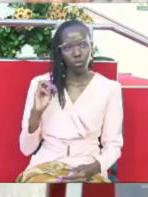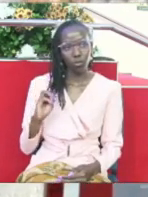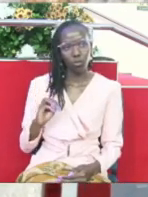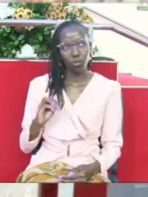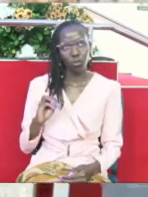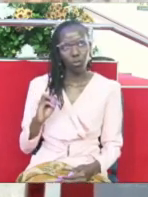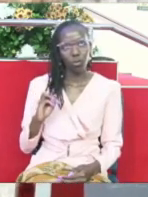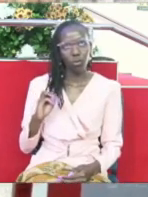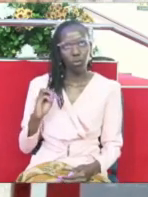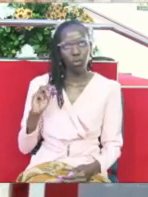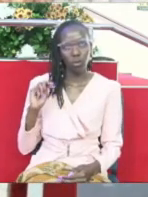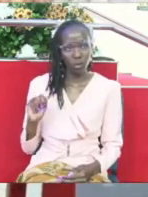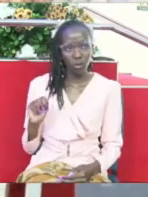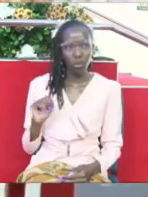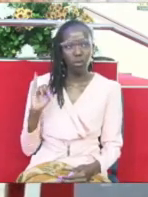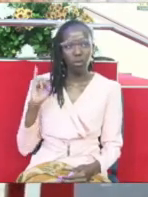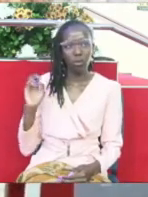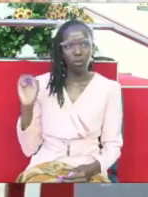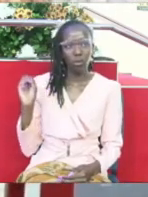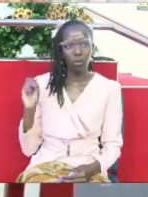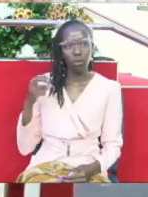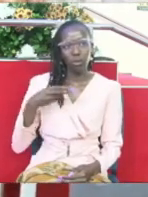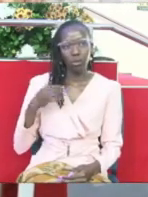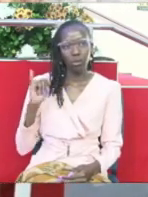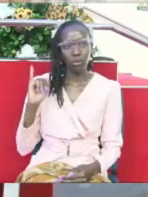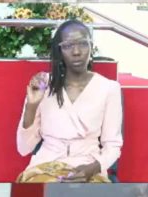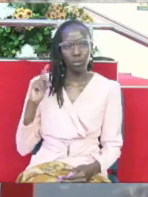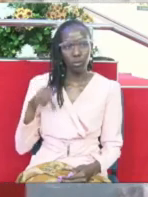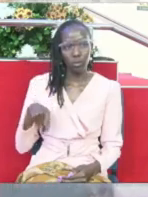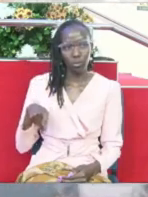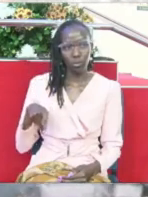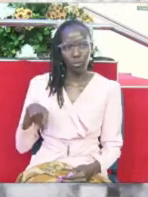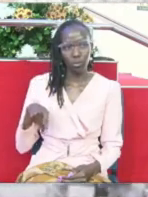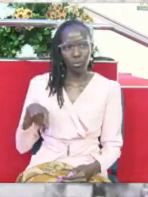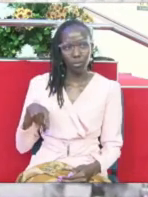be willing to nurture our relationship with the Lord Jesus Christ. Lazima